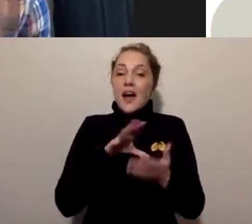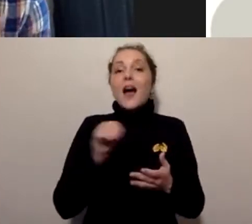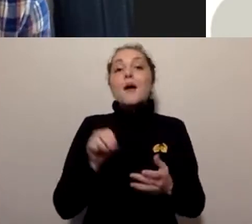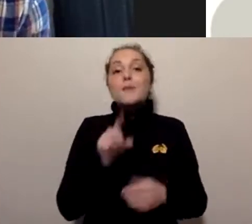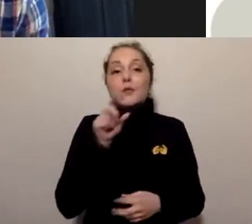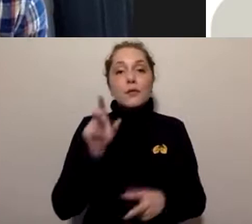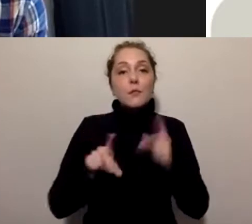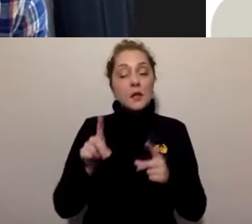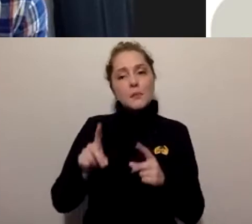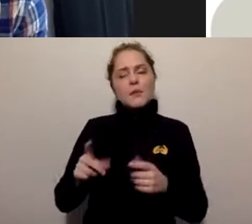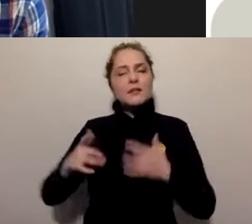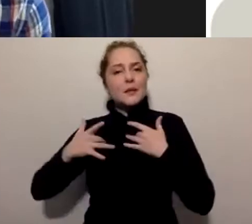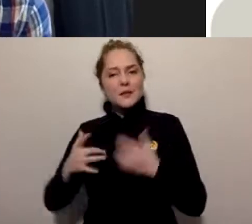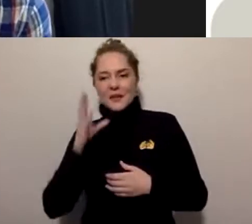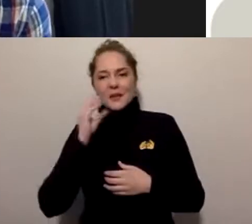often at a disadvantage,